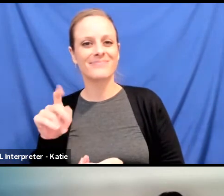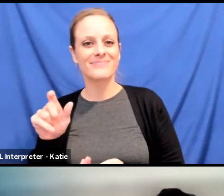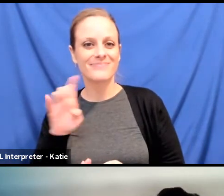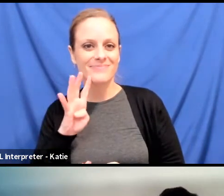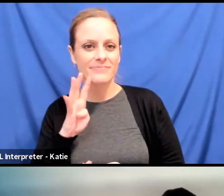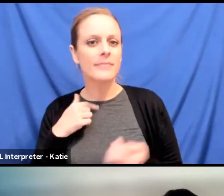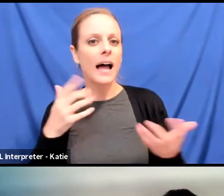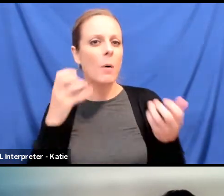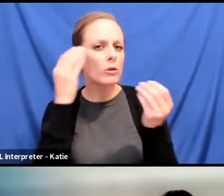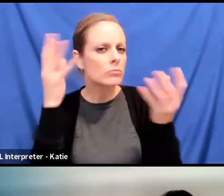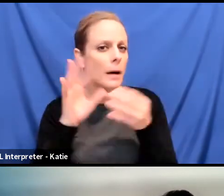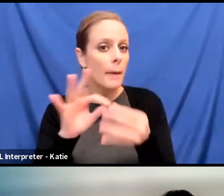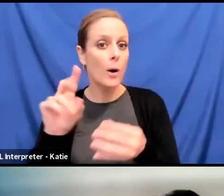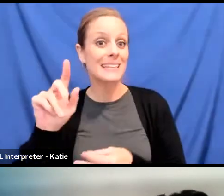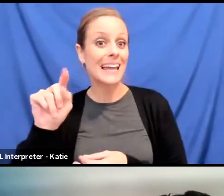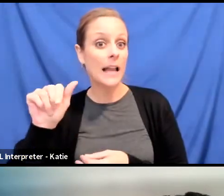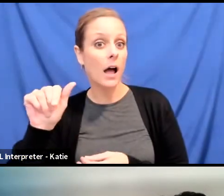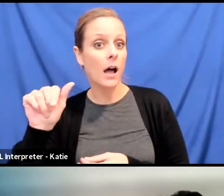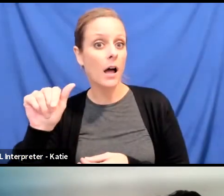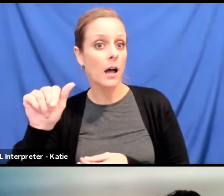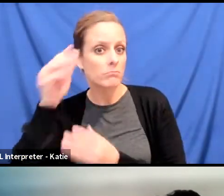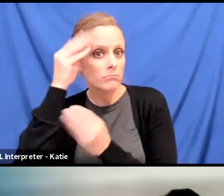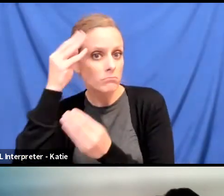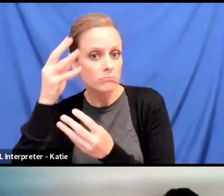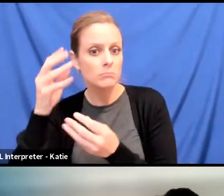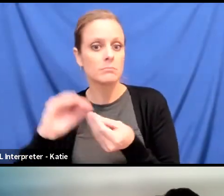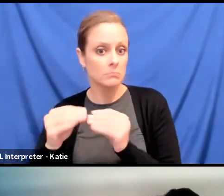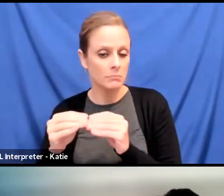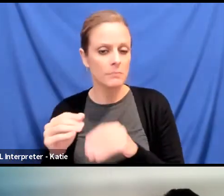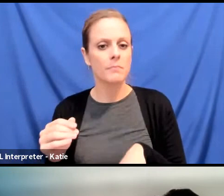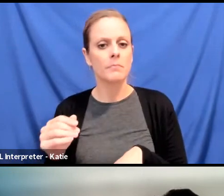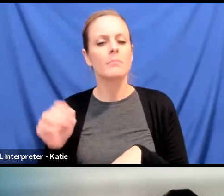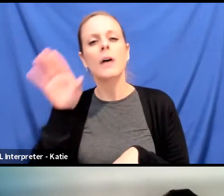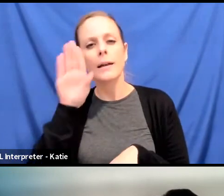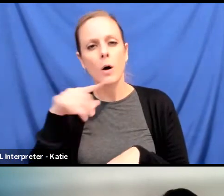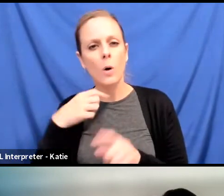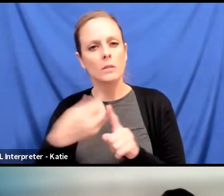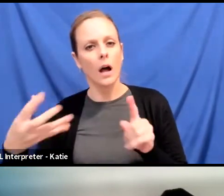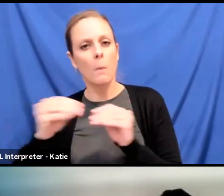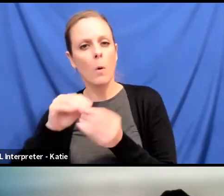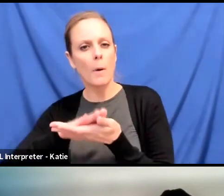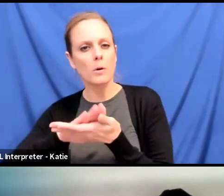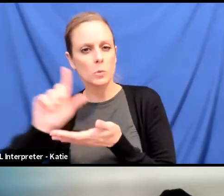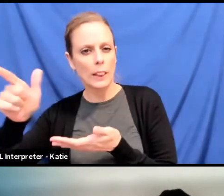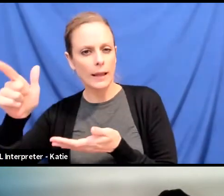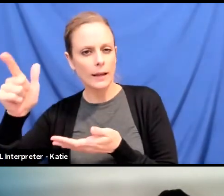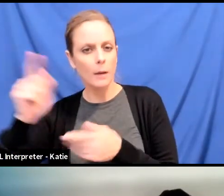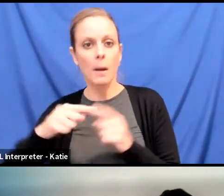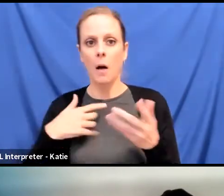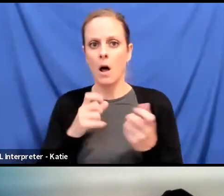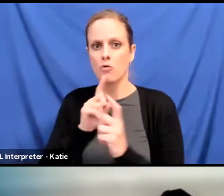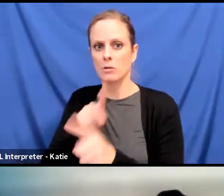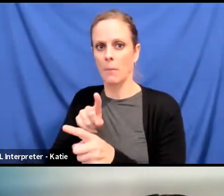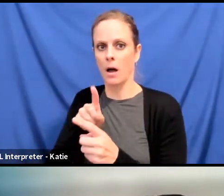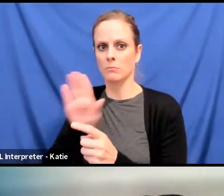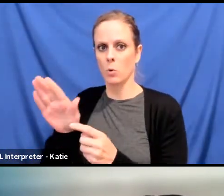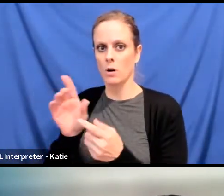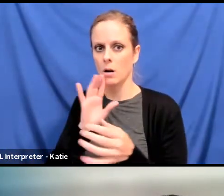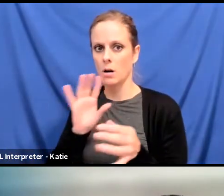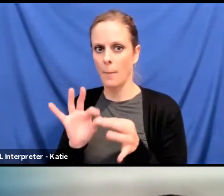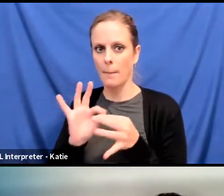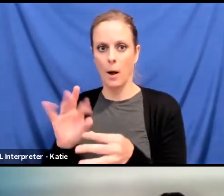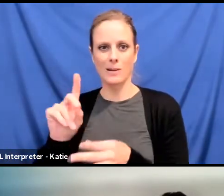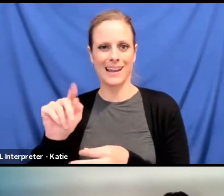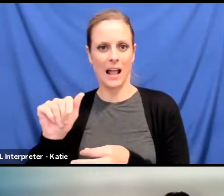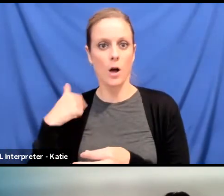share on the data front. And I know we're going to talk a little bit more about schools, but I just wanted to be responsive to that comment about data.